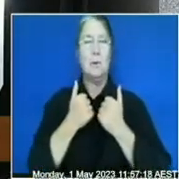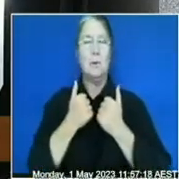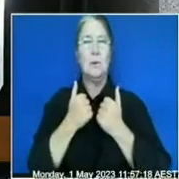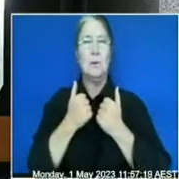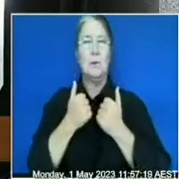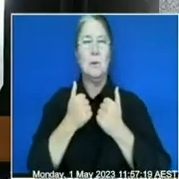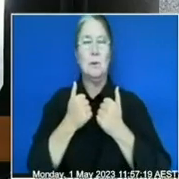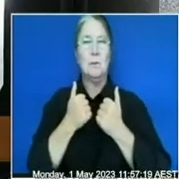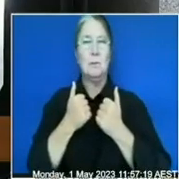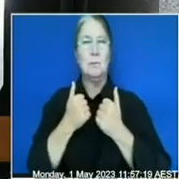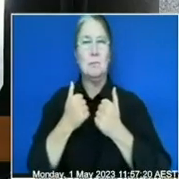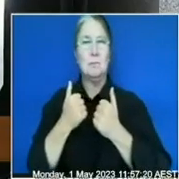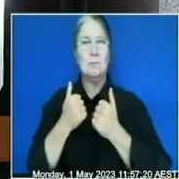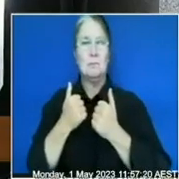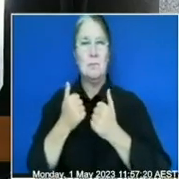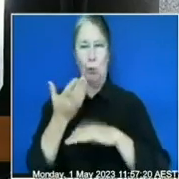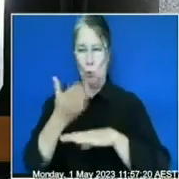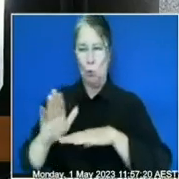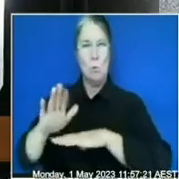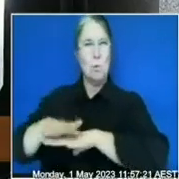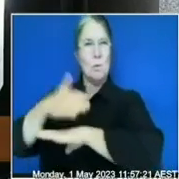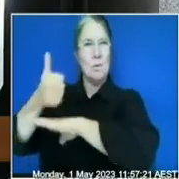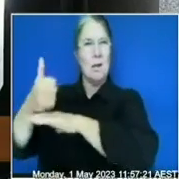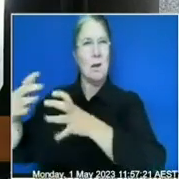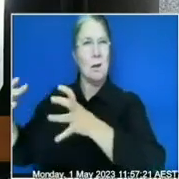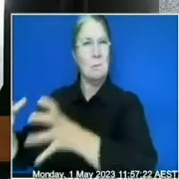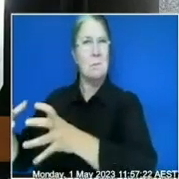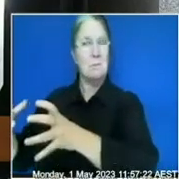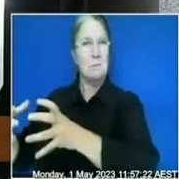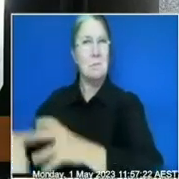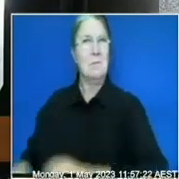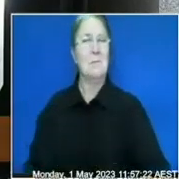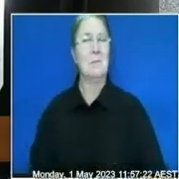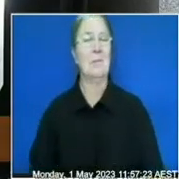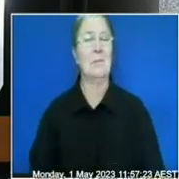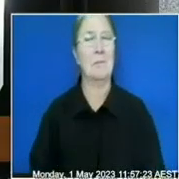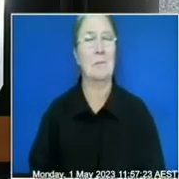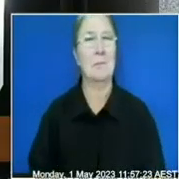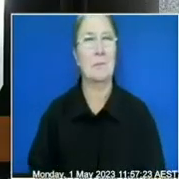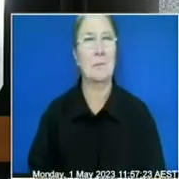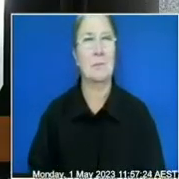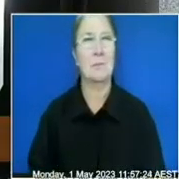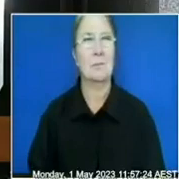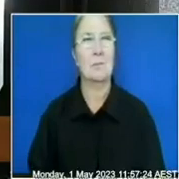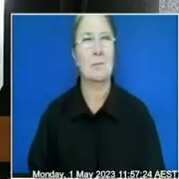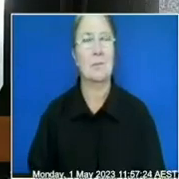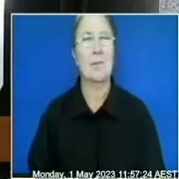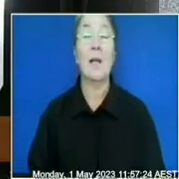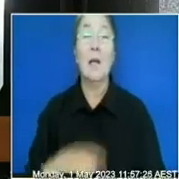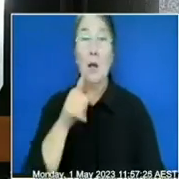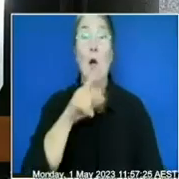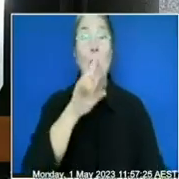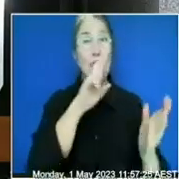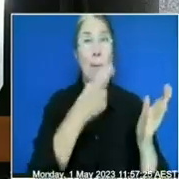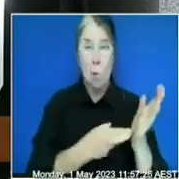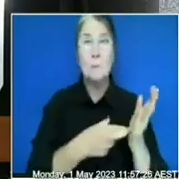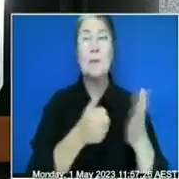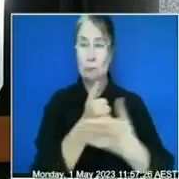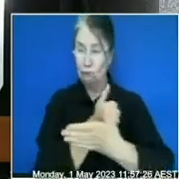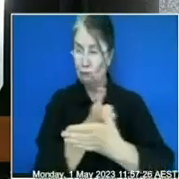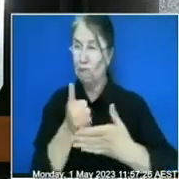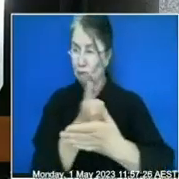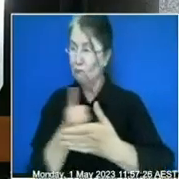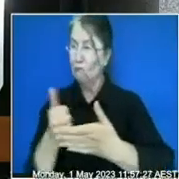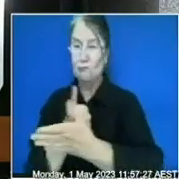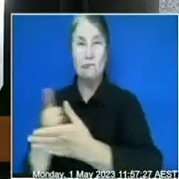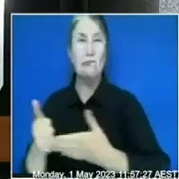very frequent. And so, you know, while we wouldn't say that the trial sites have the opportunity to fully, you know, all sites reaching full